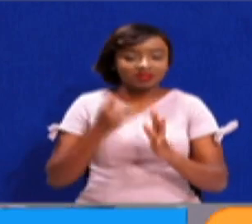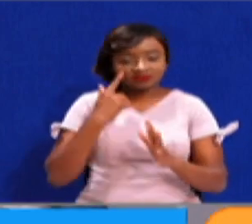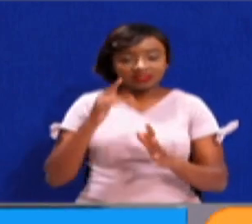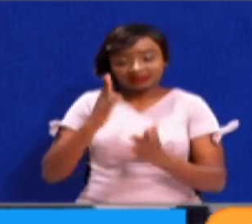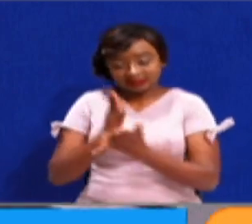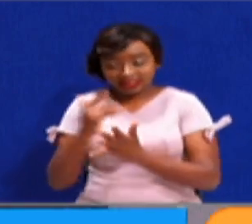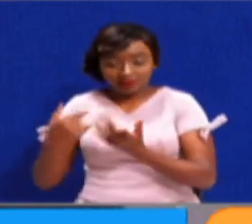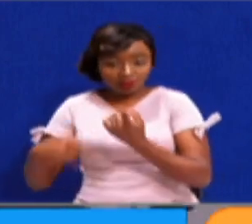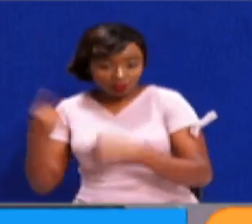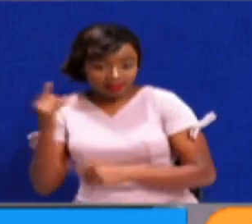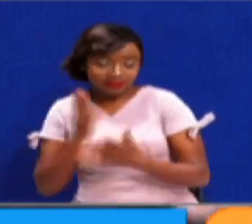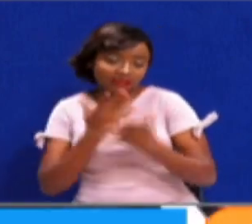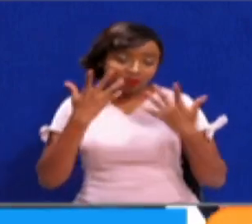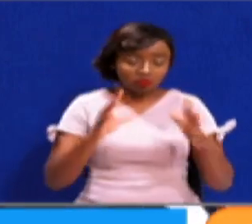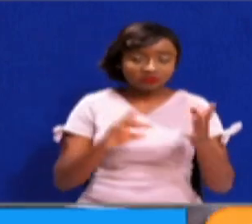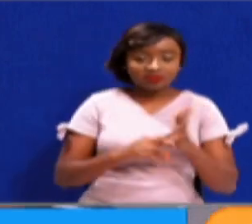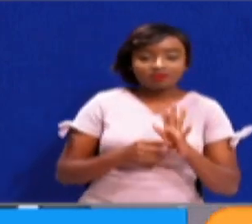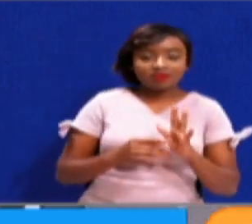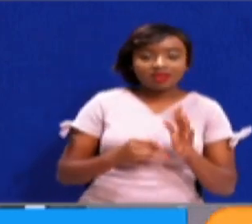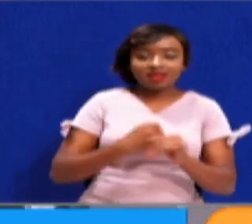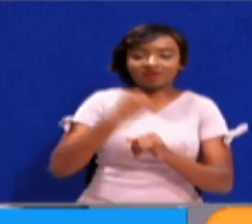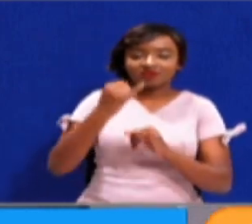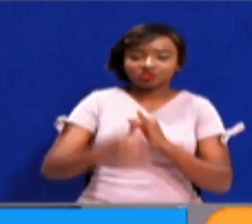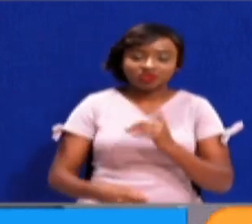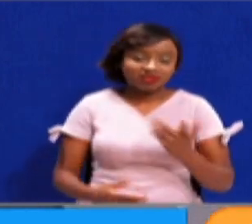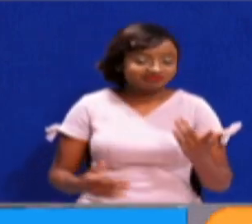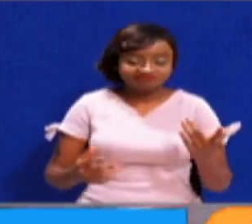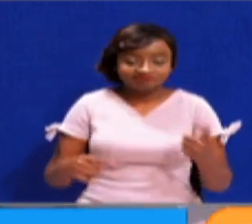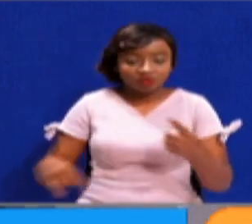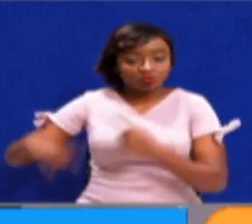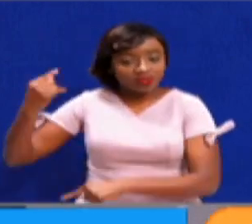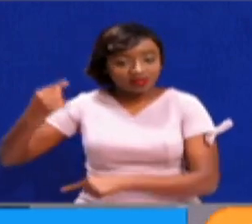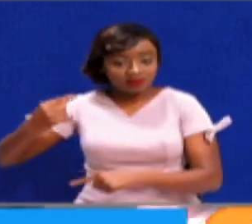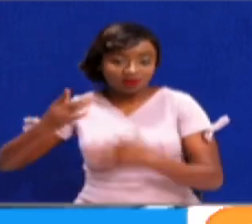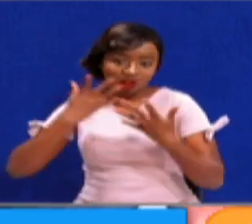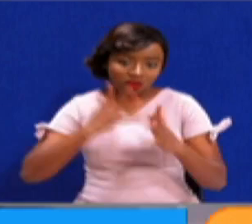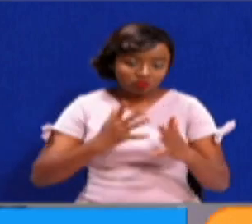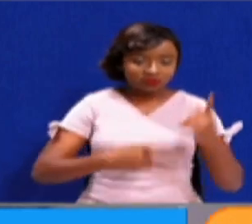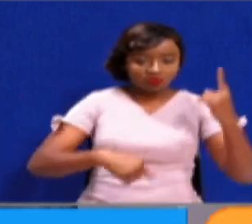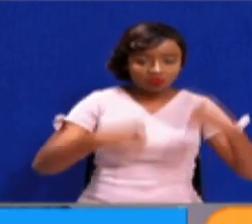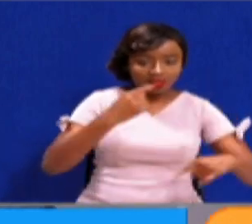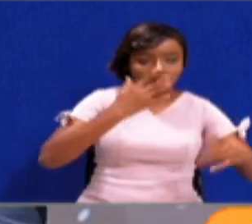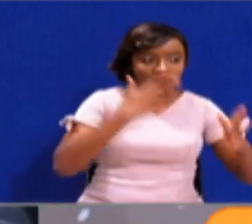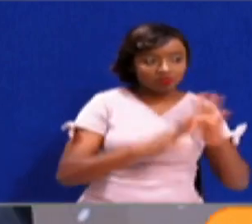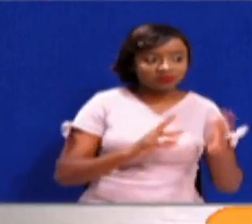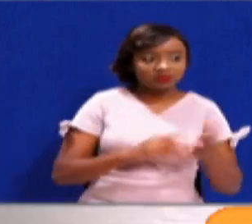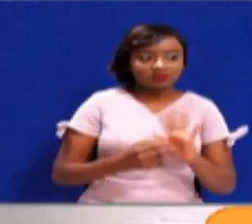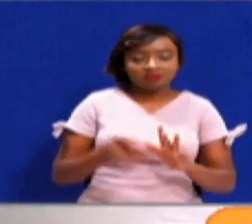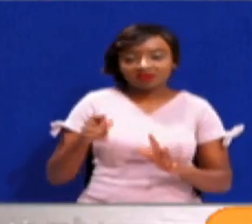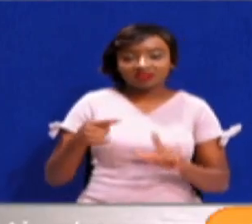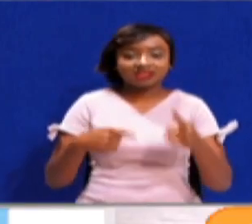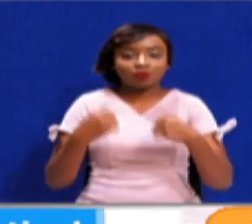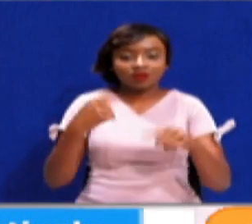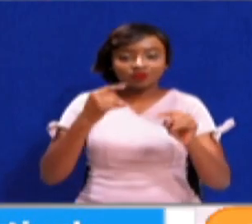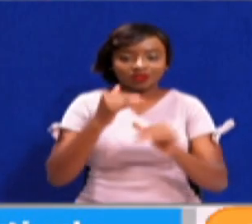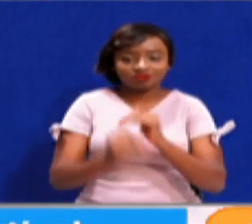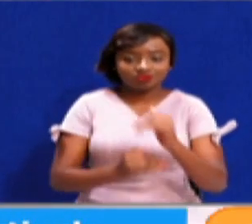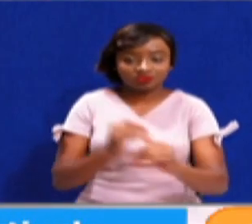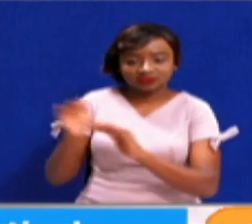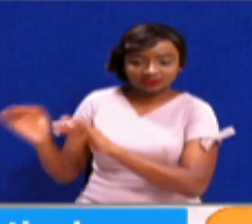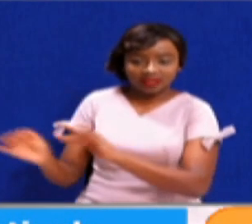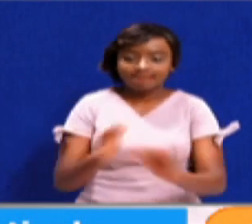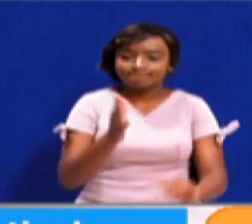there's some win and some loss. Okay. So eventually everybody wins something, loses something, wins something, loses something. Maybe that's what they're calling a win-win formula. Yes, Jamila,